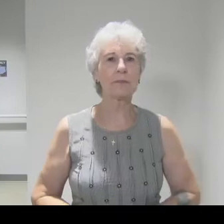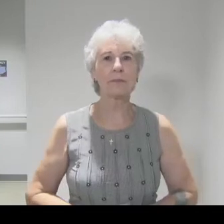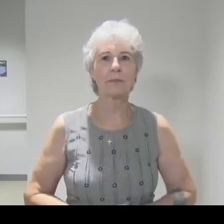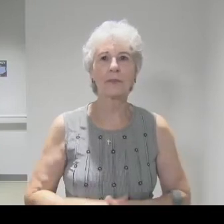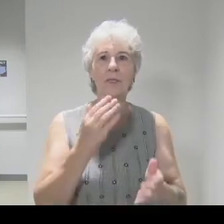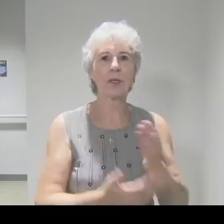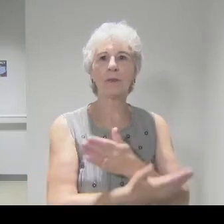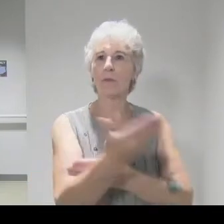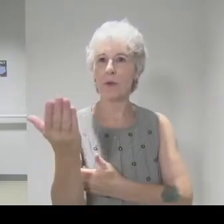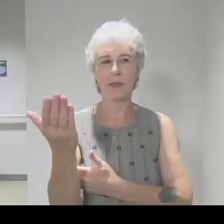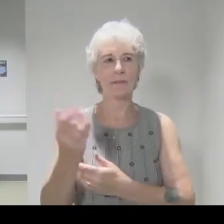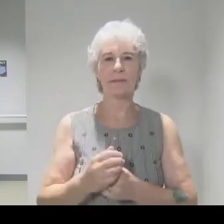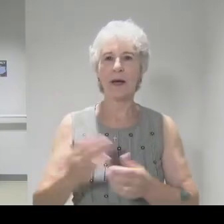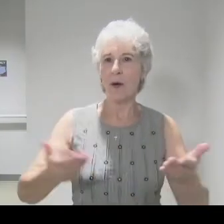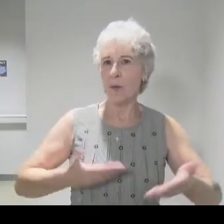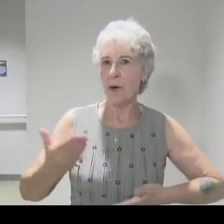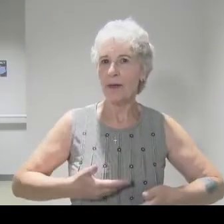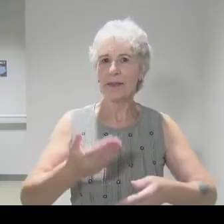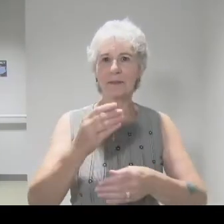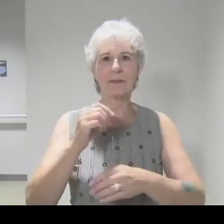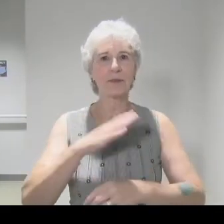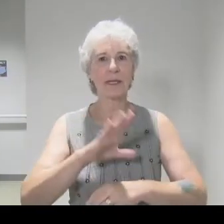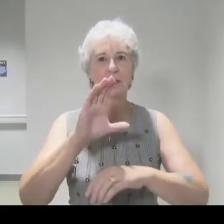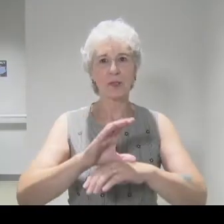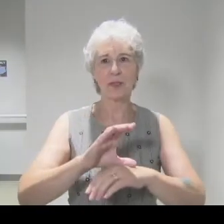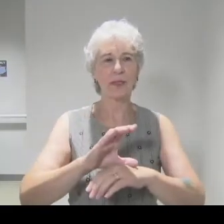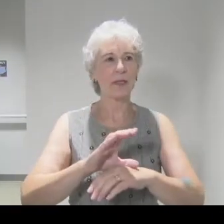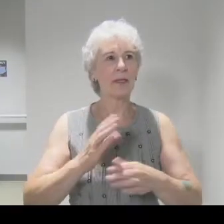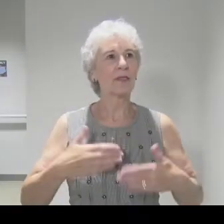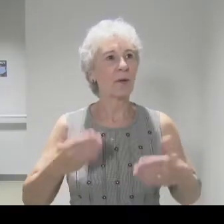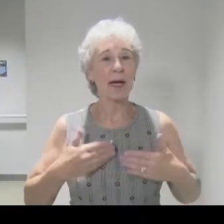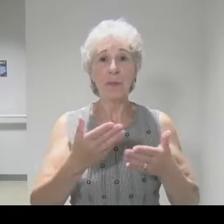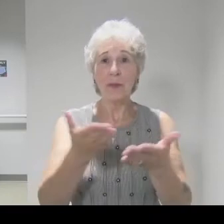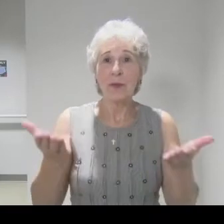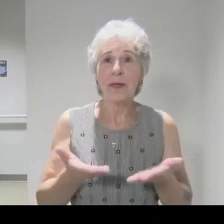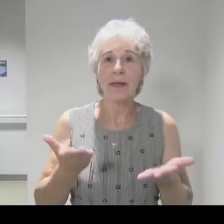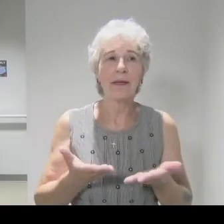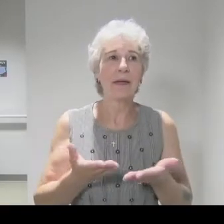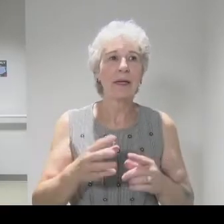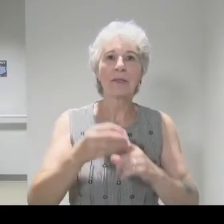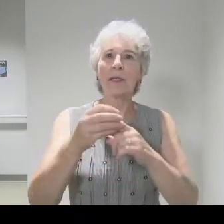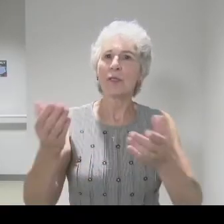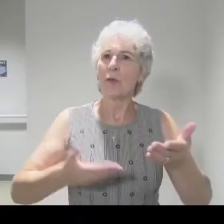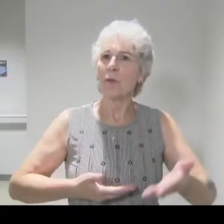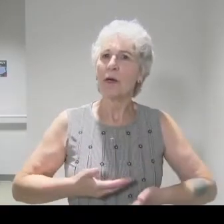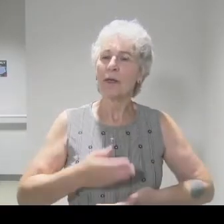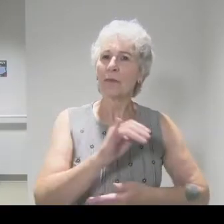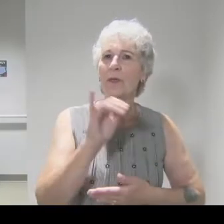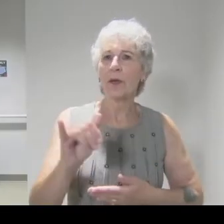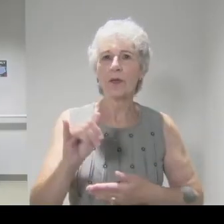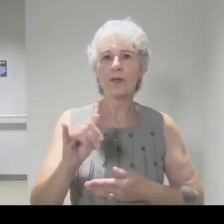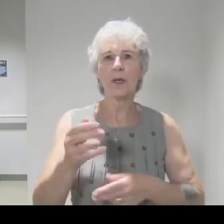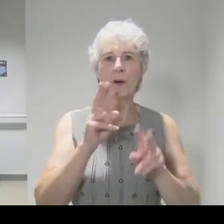Good morning, everybody. Welcome to Grace Church. We are so glad that you are here with us this morning. Special welcome to those that are